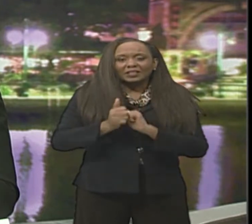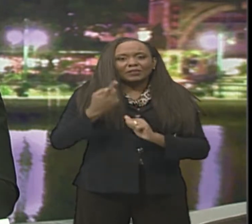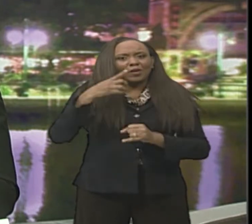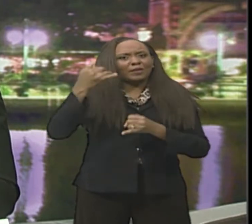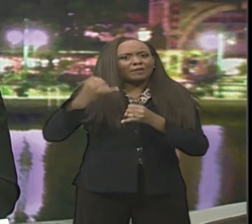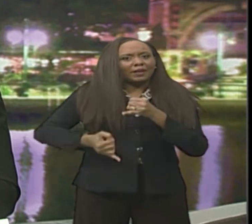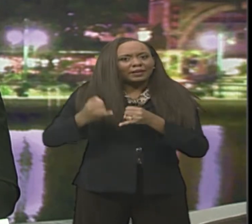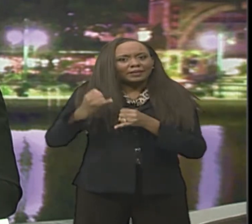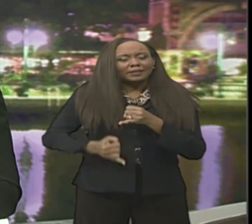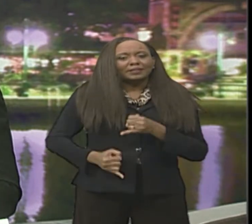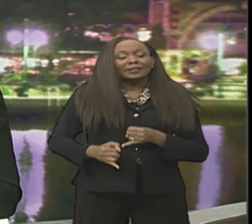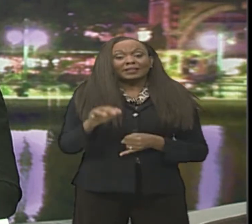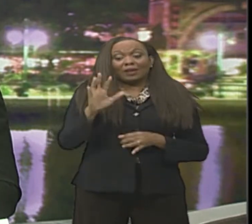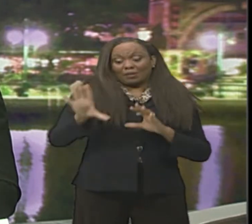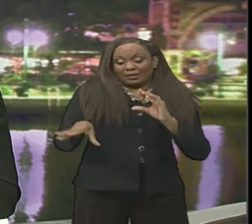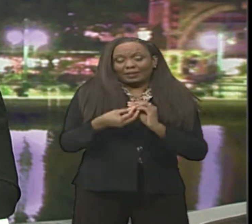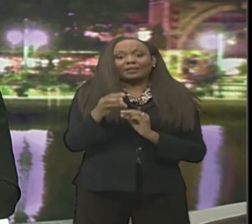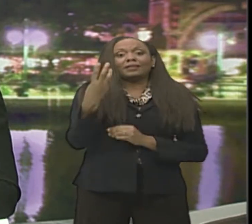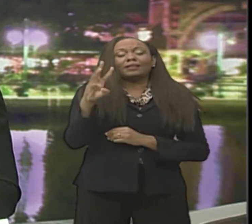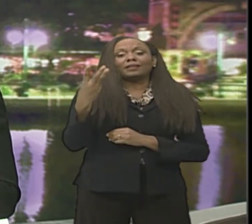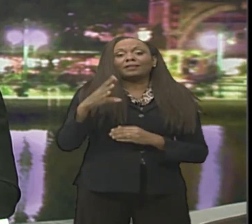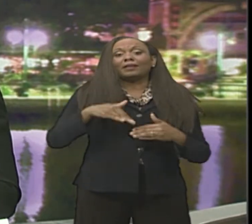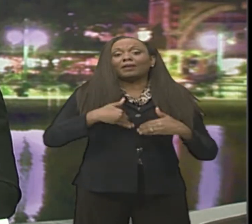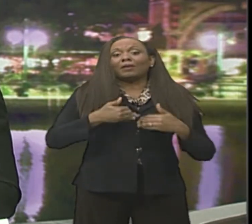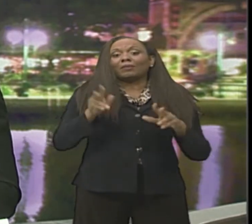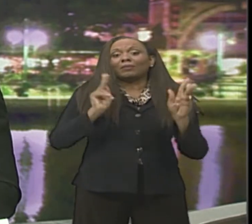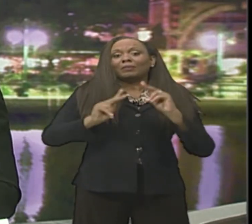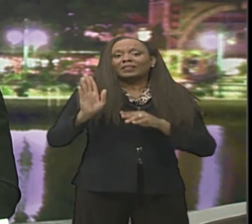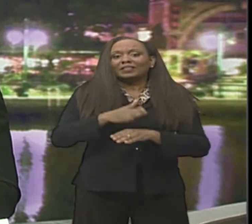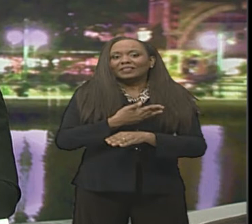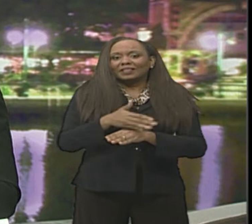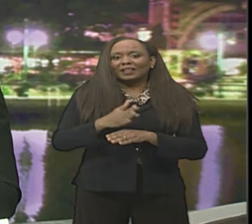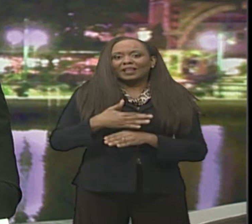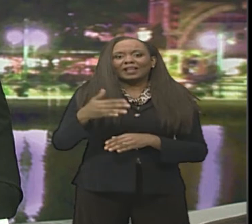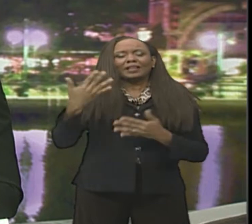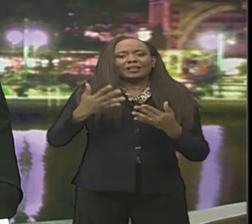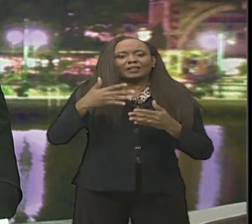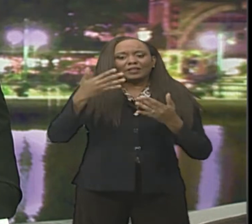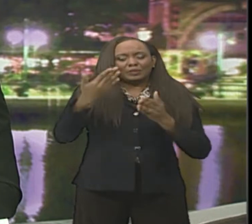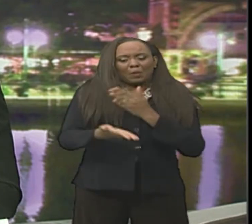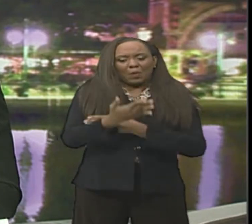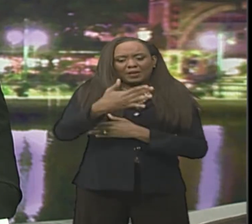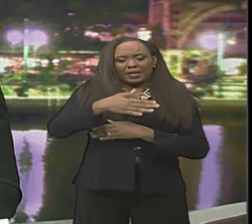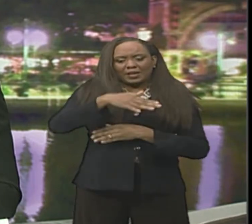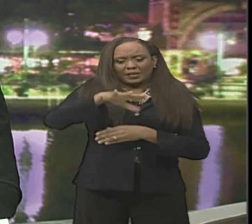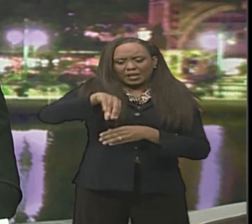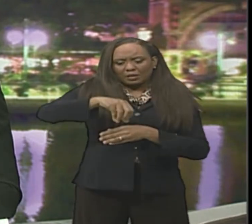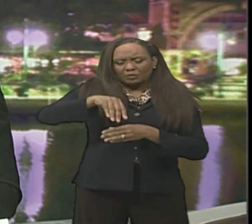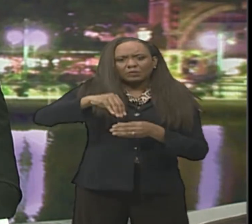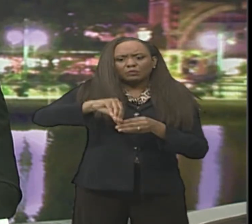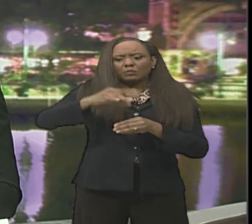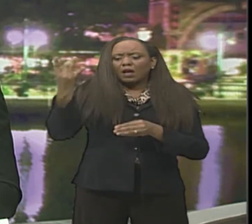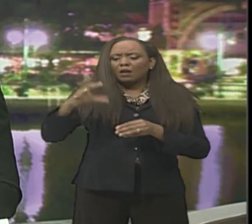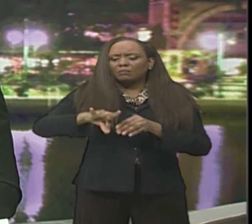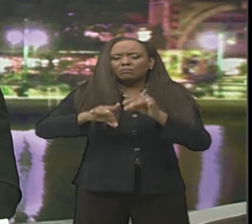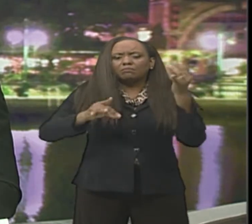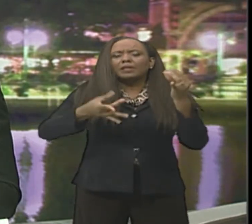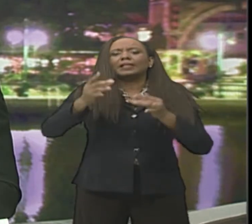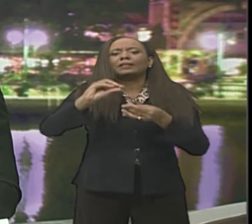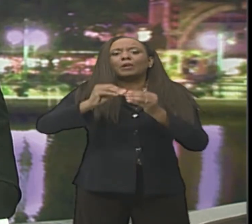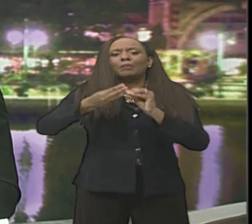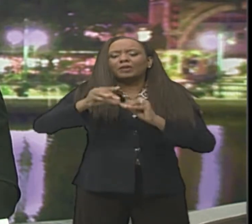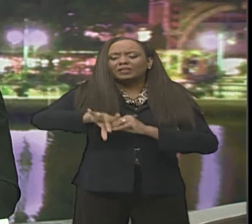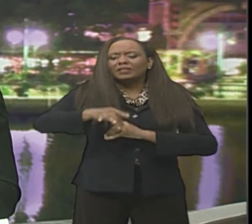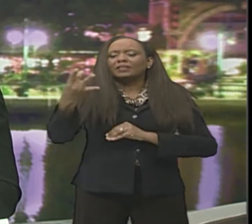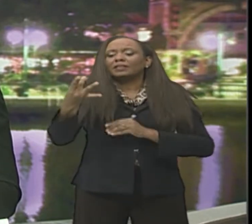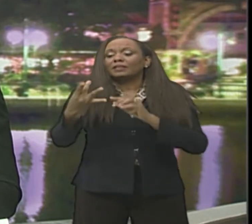Lighting Finals. The 16 finalists from the 2 categories made the draw this morning at Scotiabank's Sky Mall